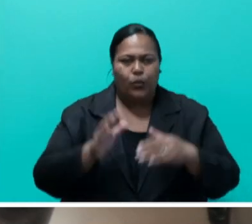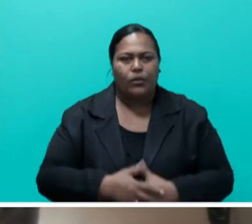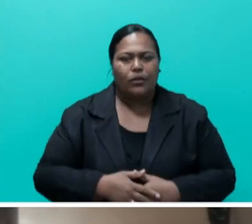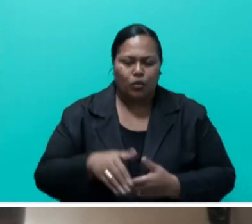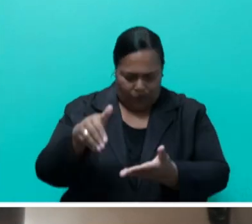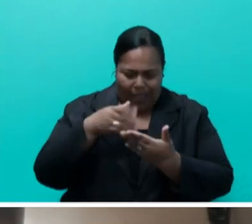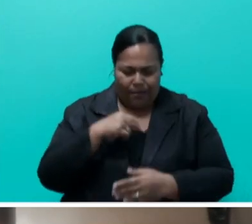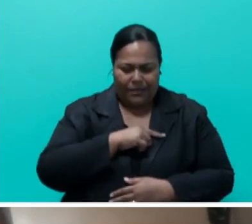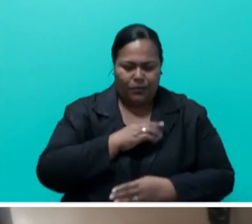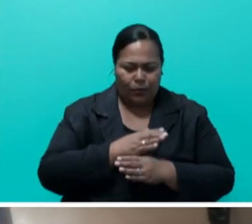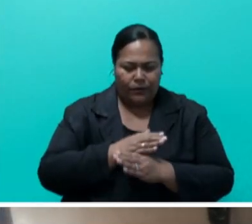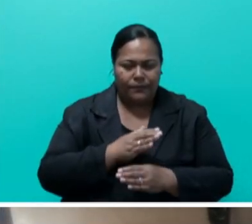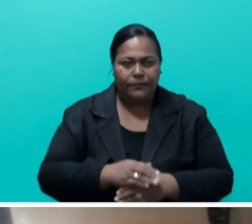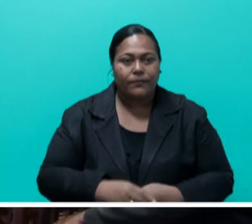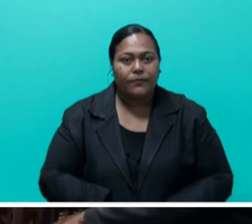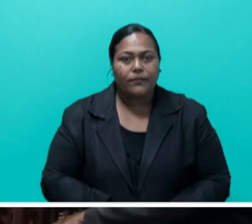Thank you.